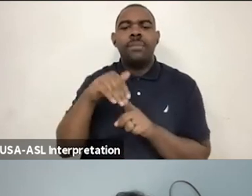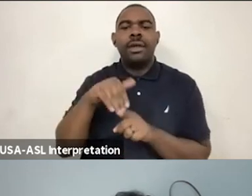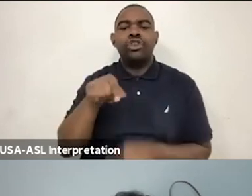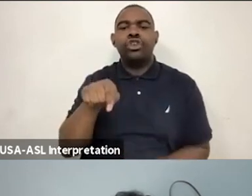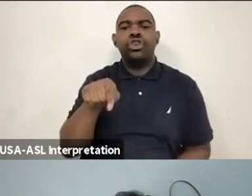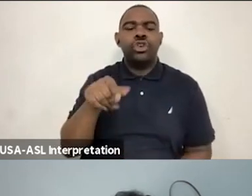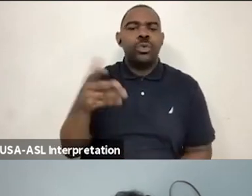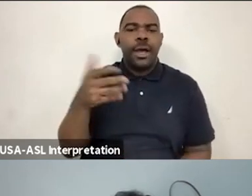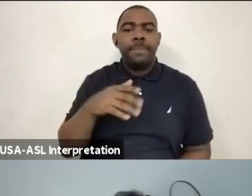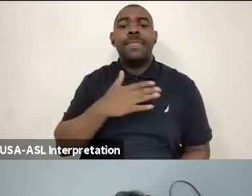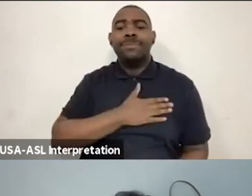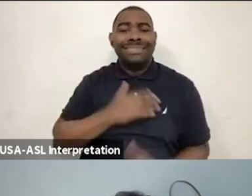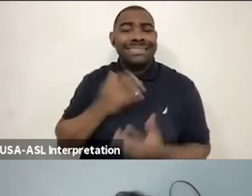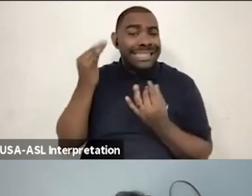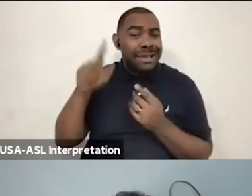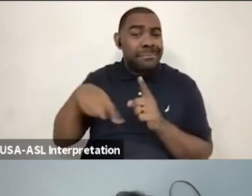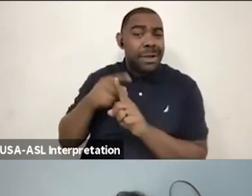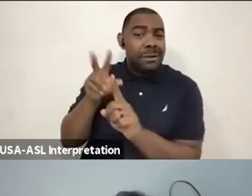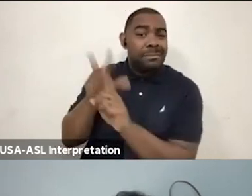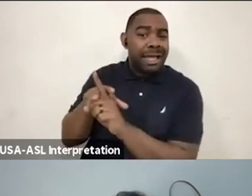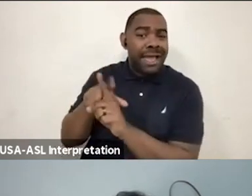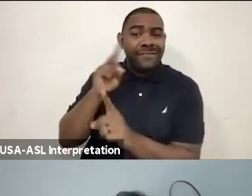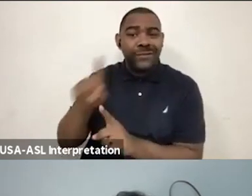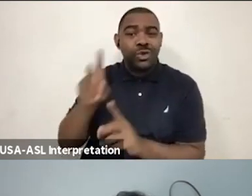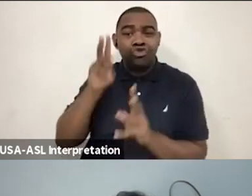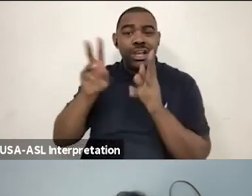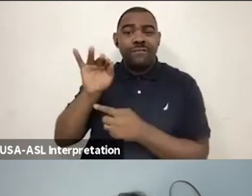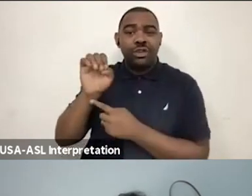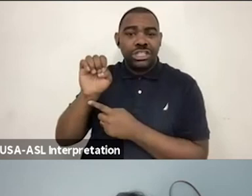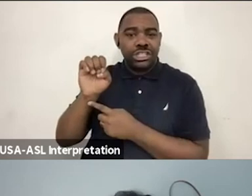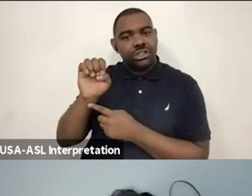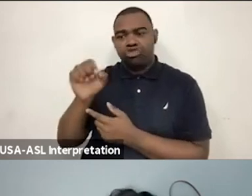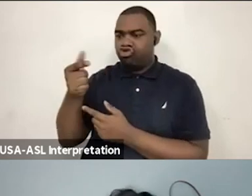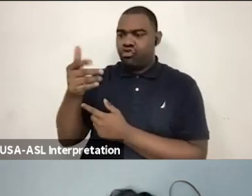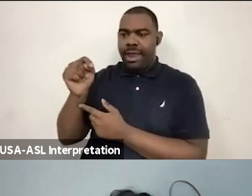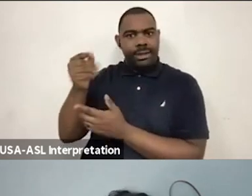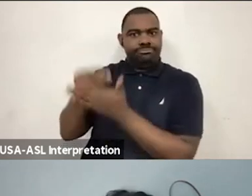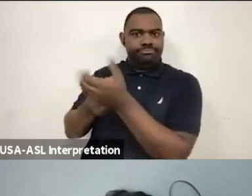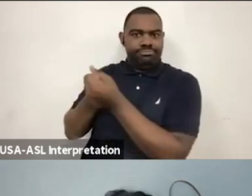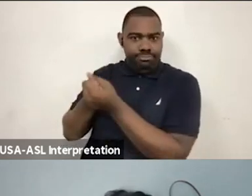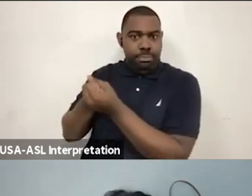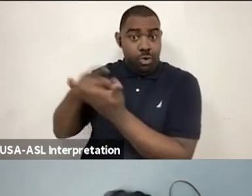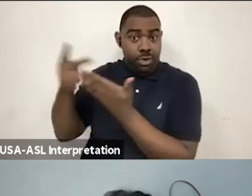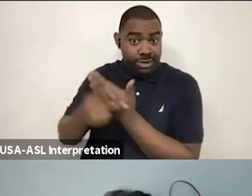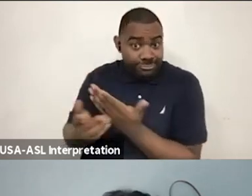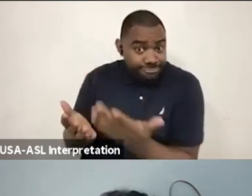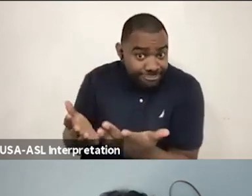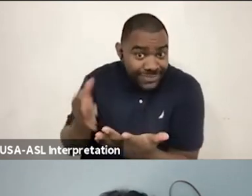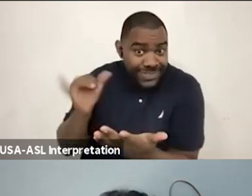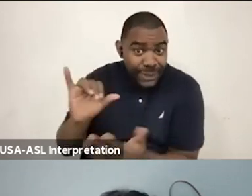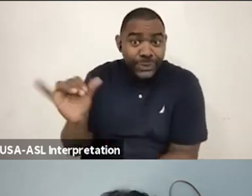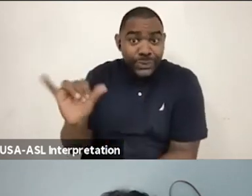a reminder to please think about applying for the Creative Forces grant program. So that